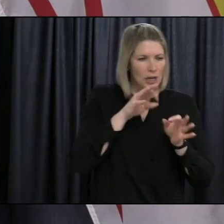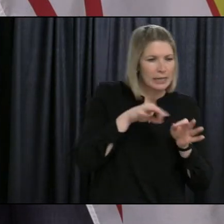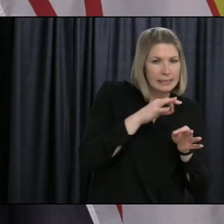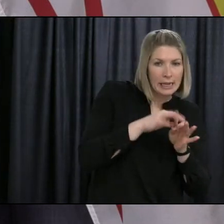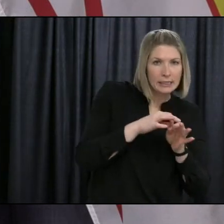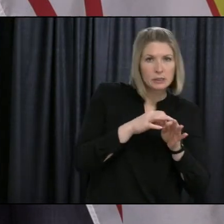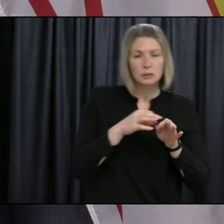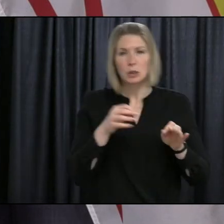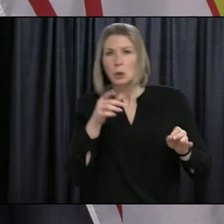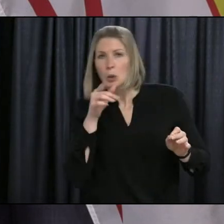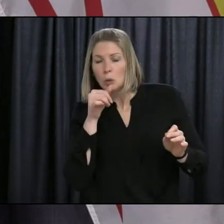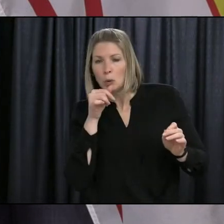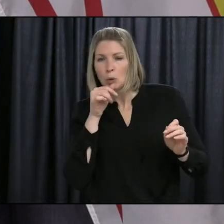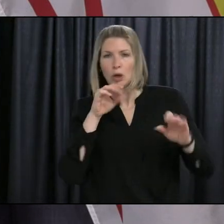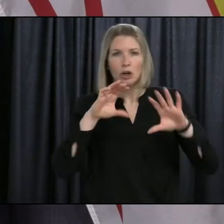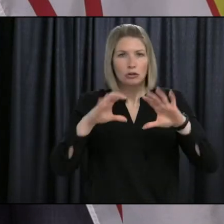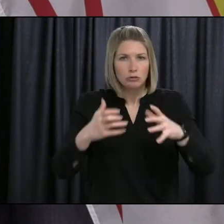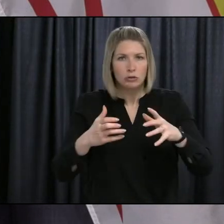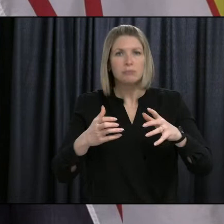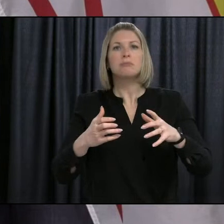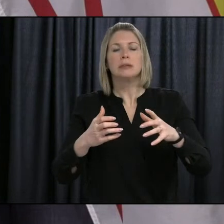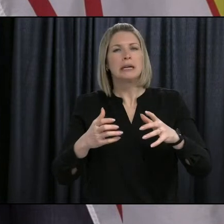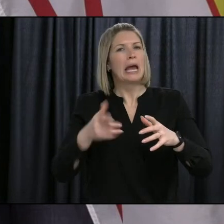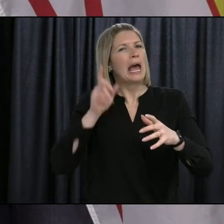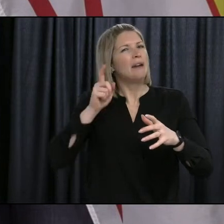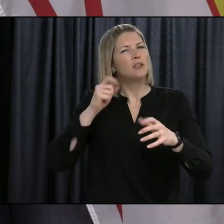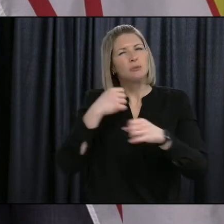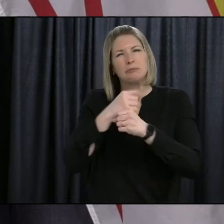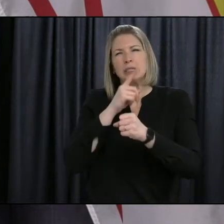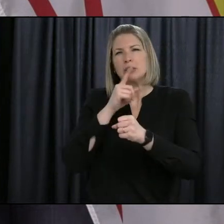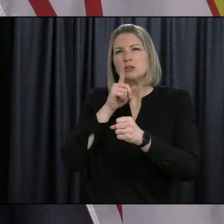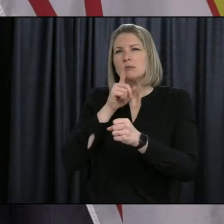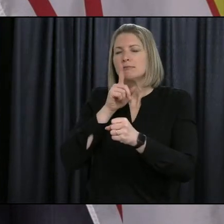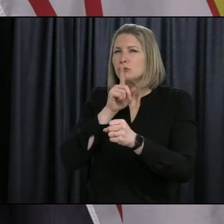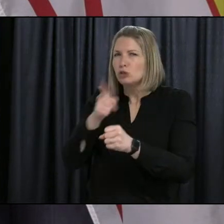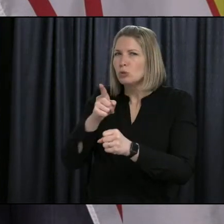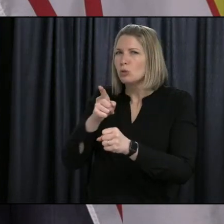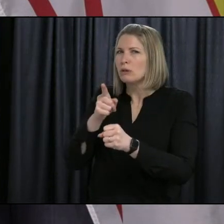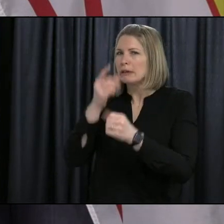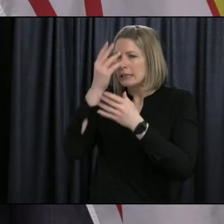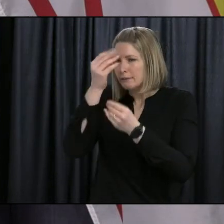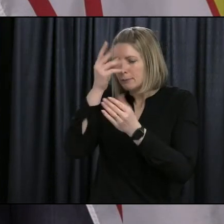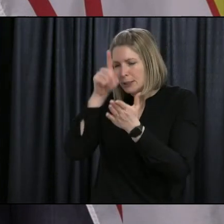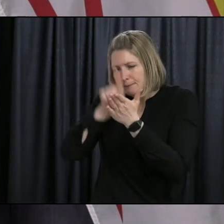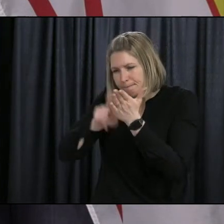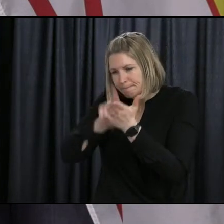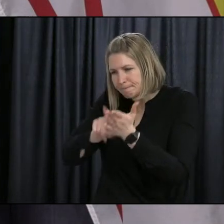all the options and the evidence, then we will make some recommendations about that.